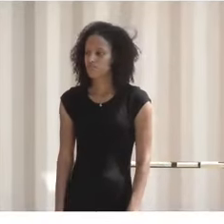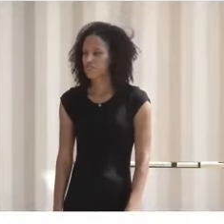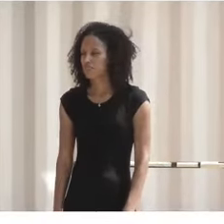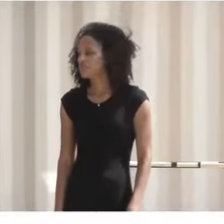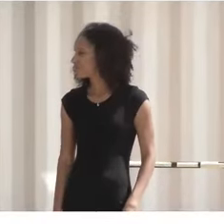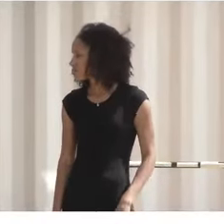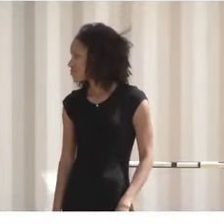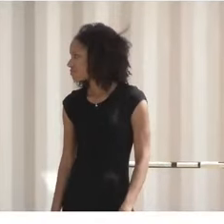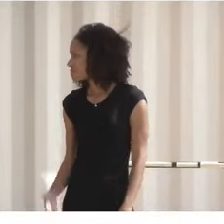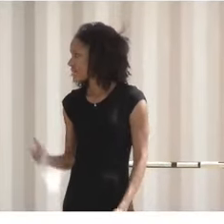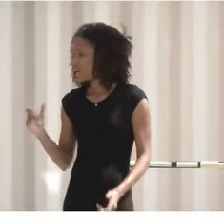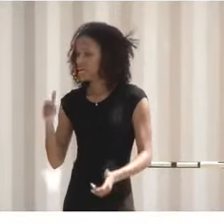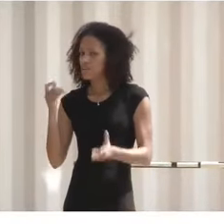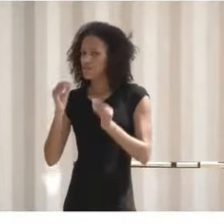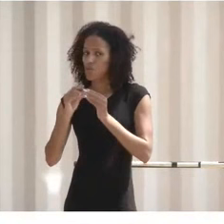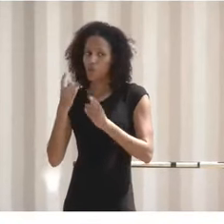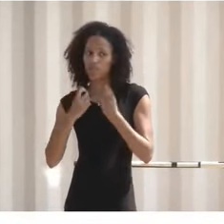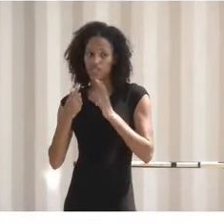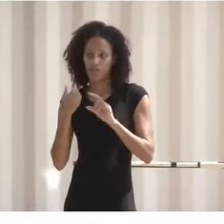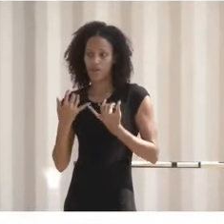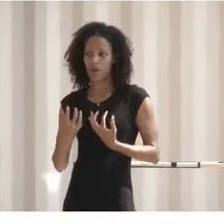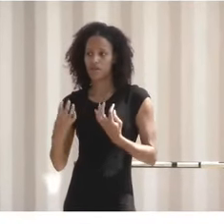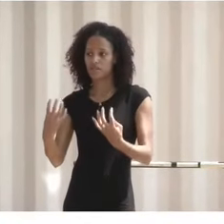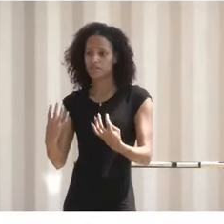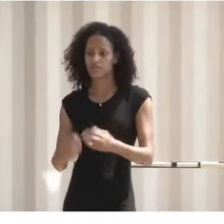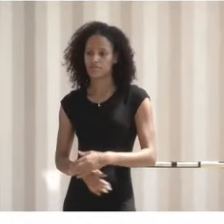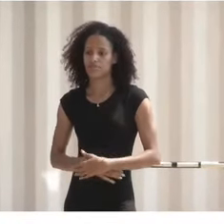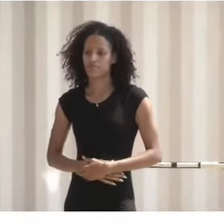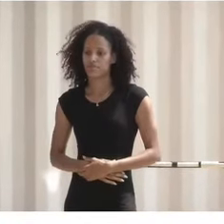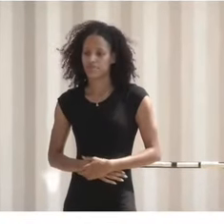Are there any more questions from the audience?